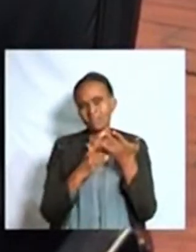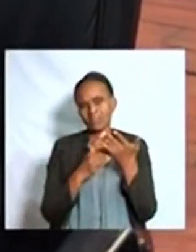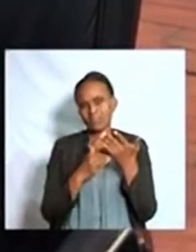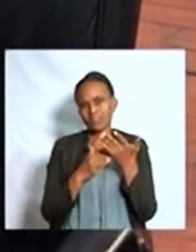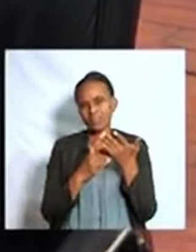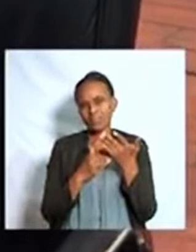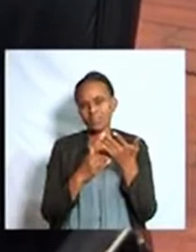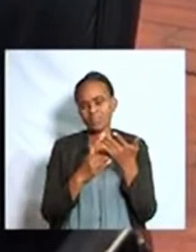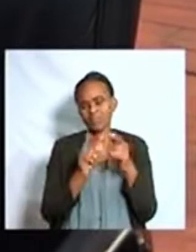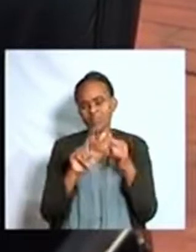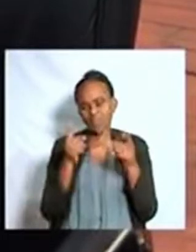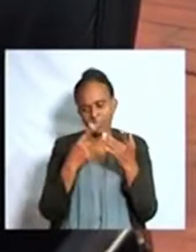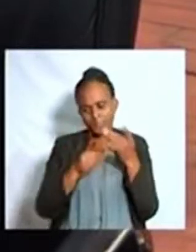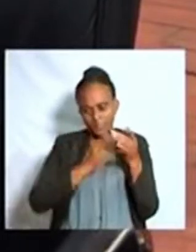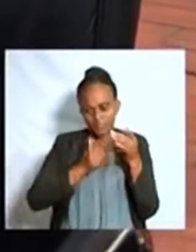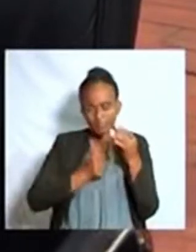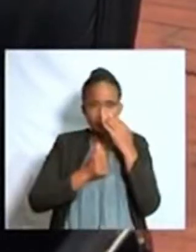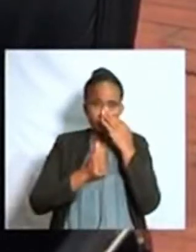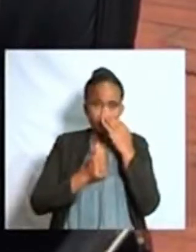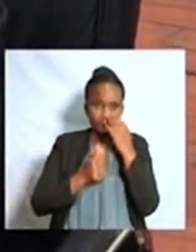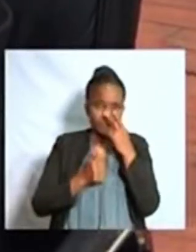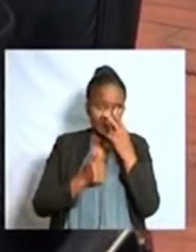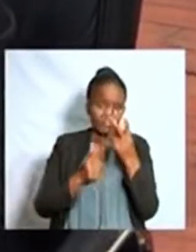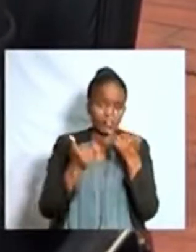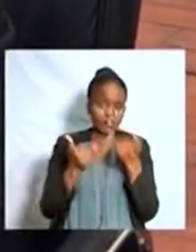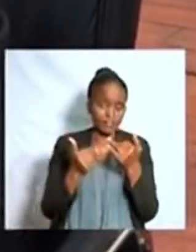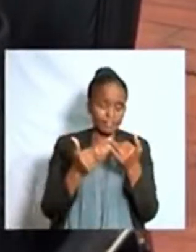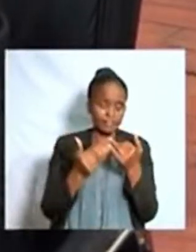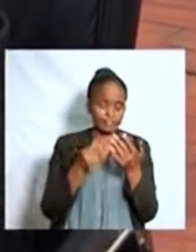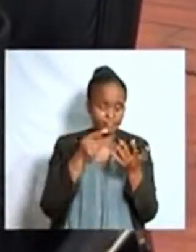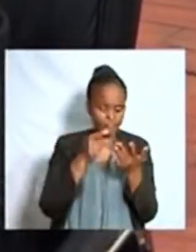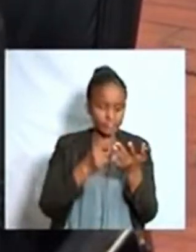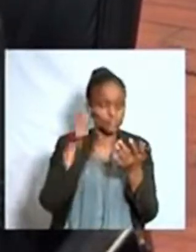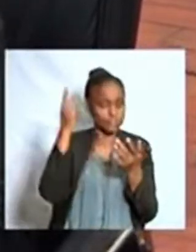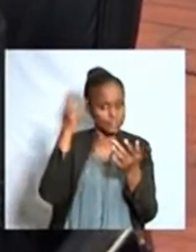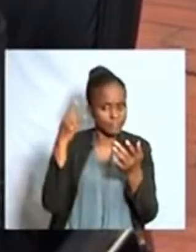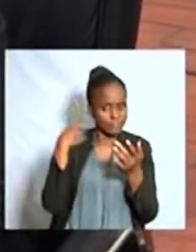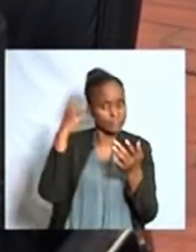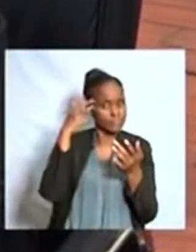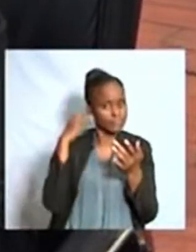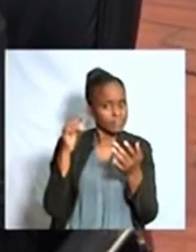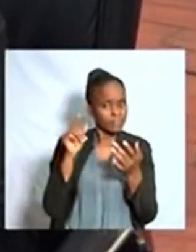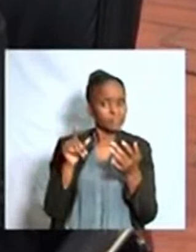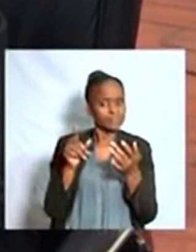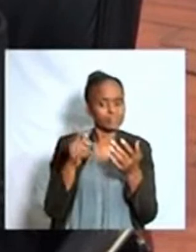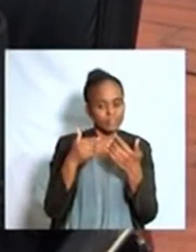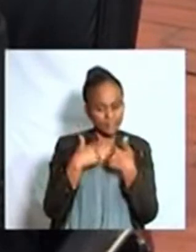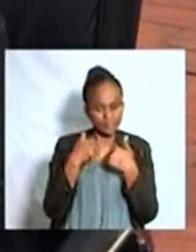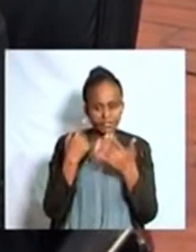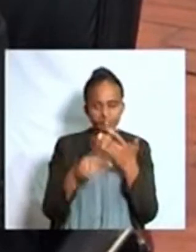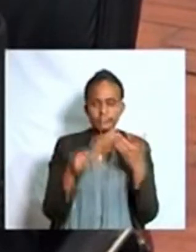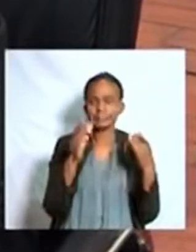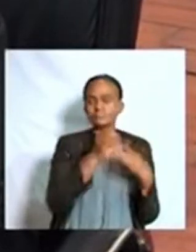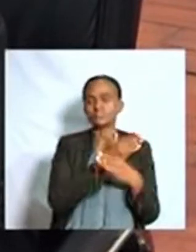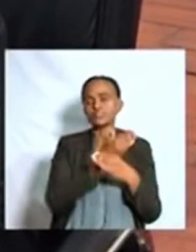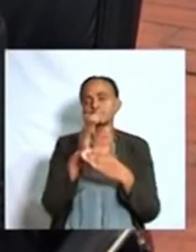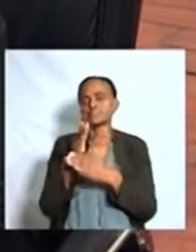But what I'm seeing here is that the principal officer must have been busy,